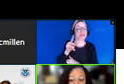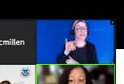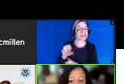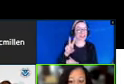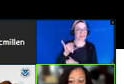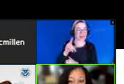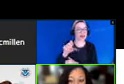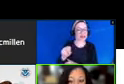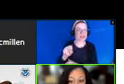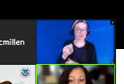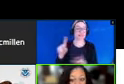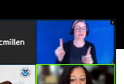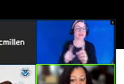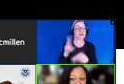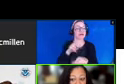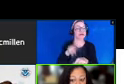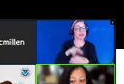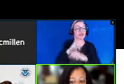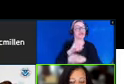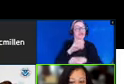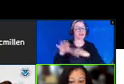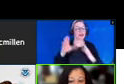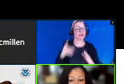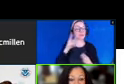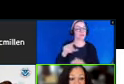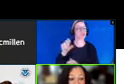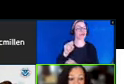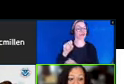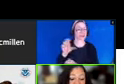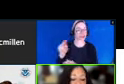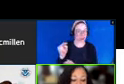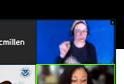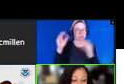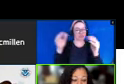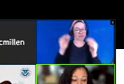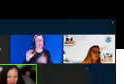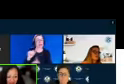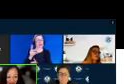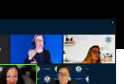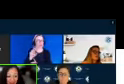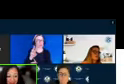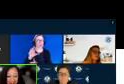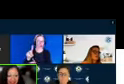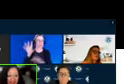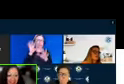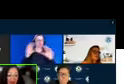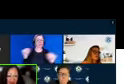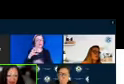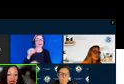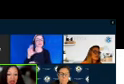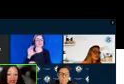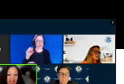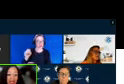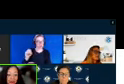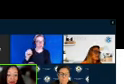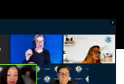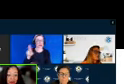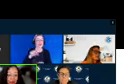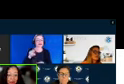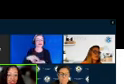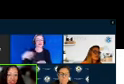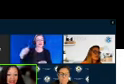serves as the Deputy National Security Advisor for Secure Community Network. We also have April Wood. She serves as the President and CEO of